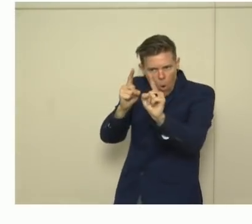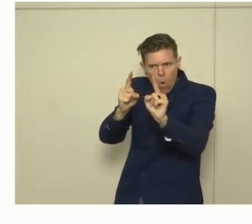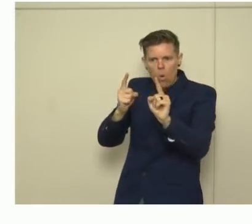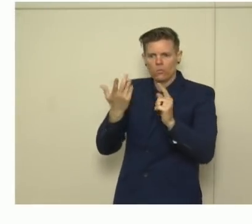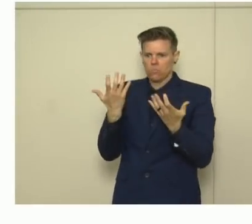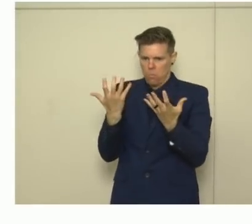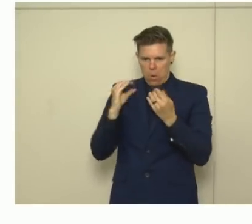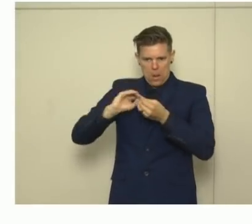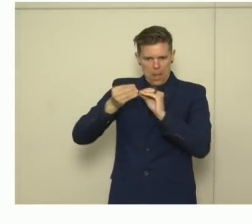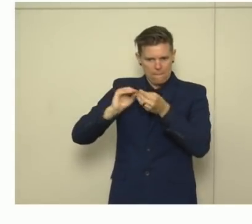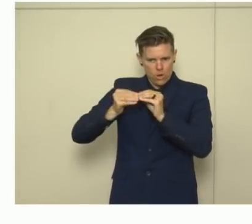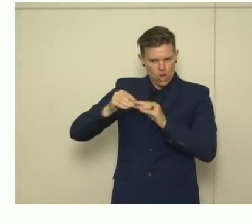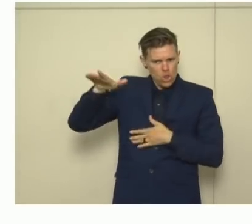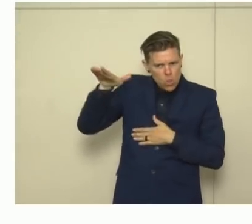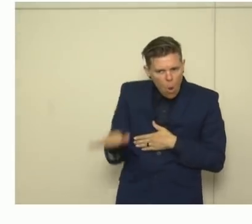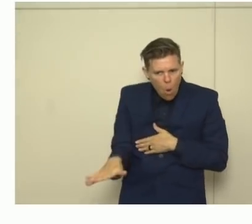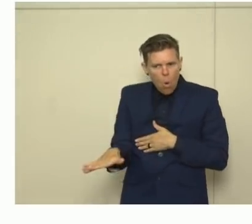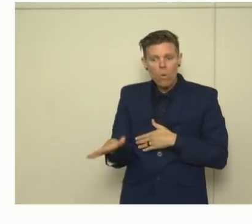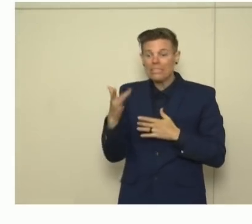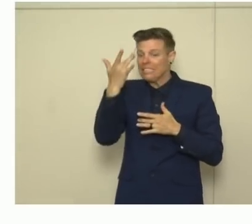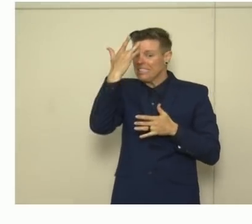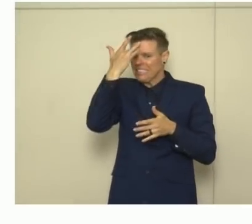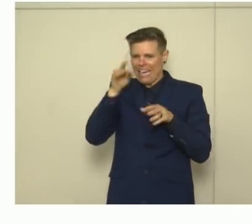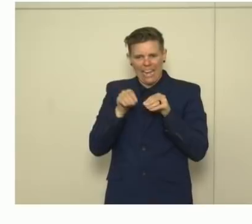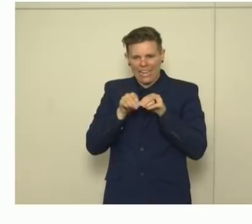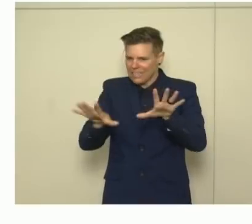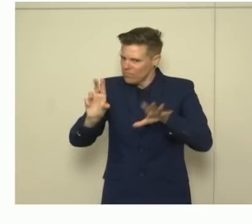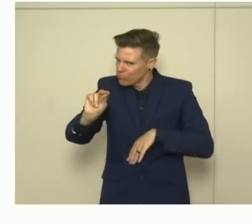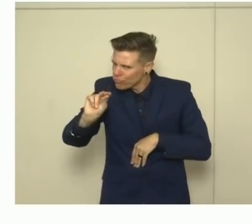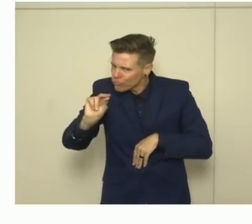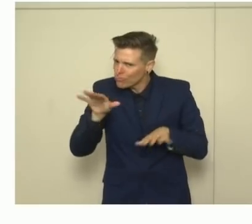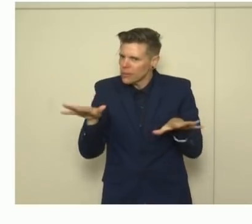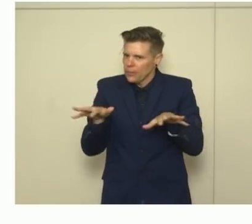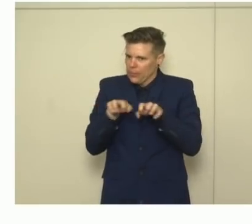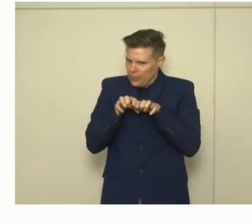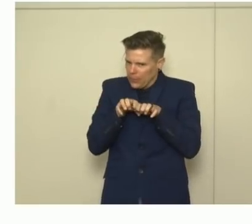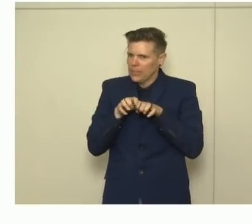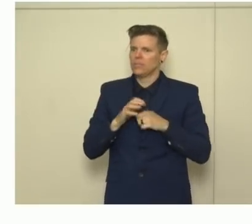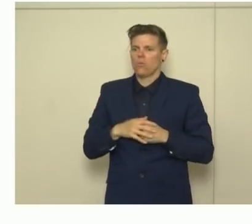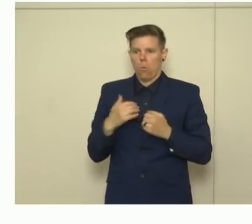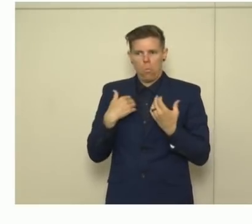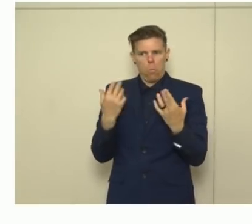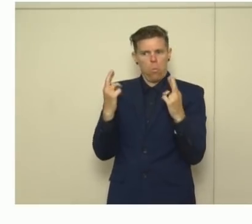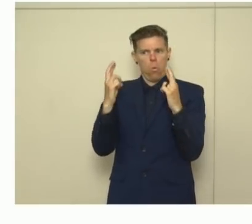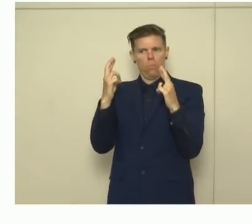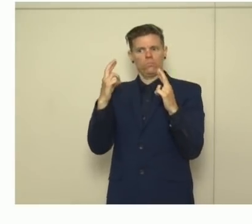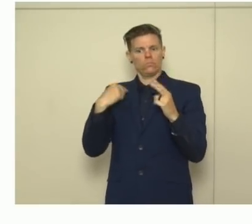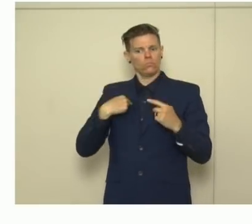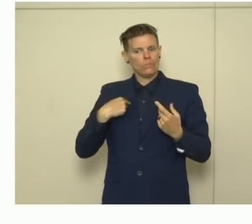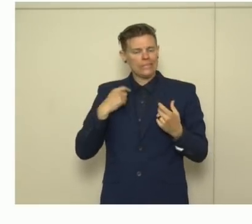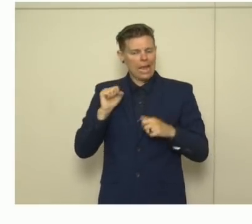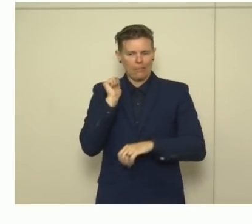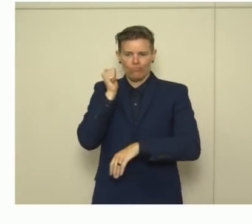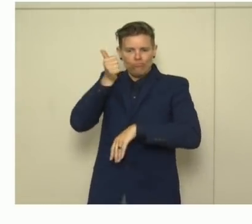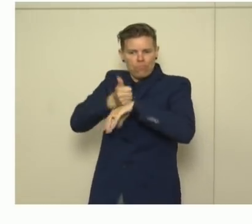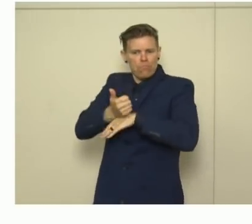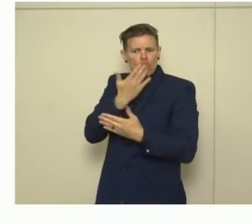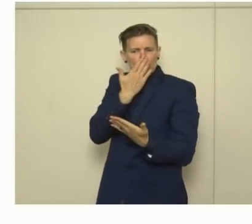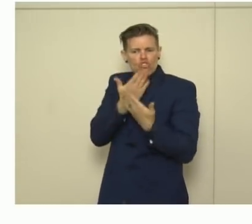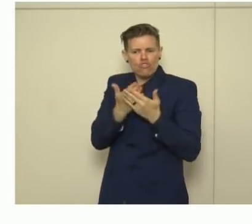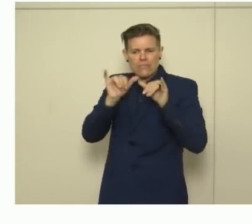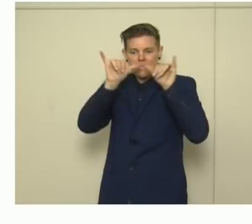set us up to be a model for what this can look like for the country. At the Public Education Department, we're going to continue to